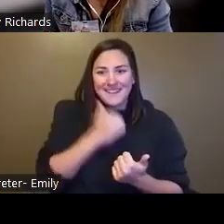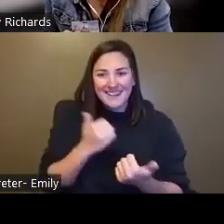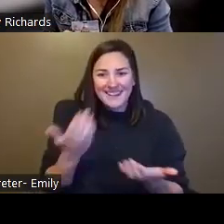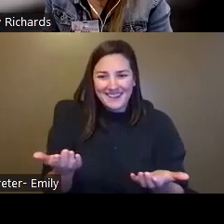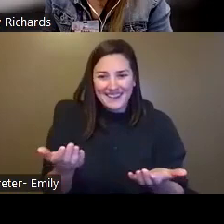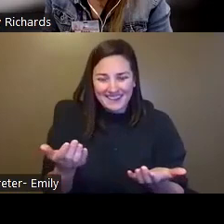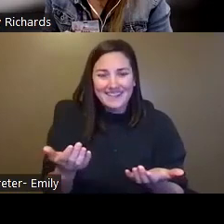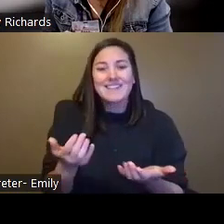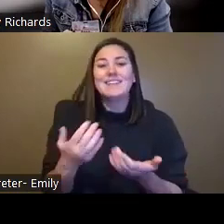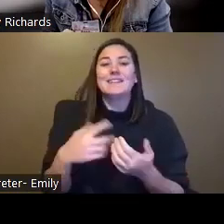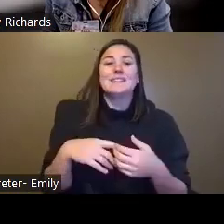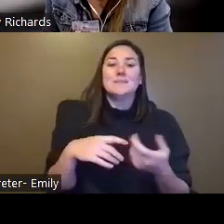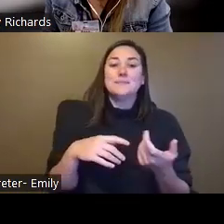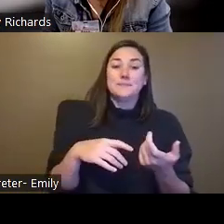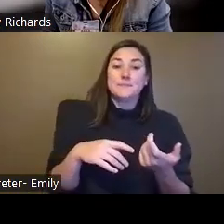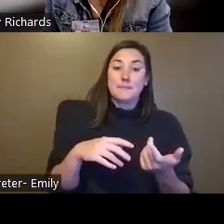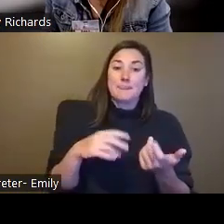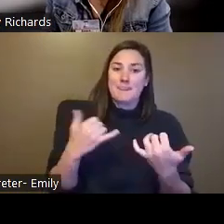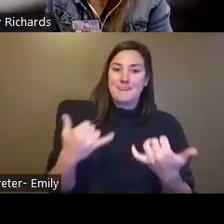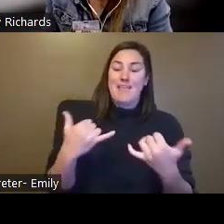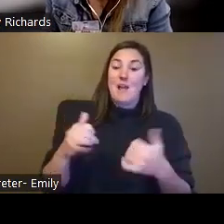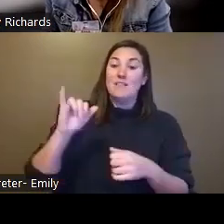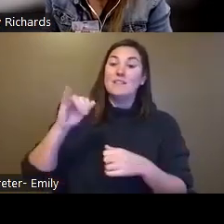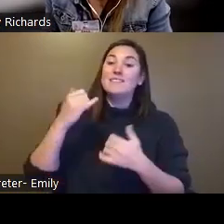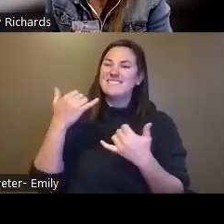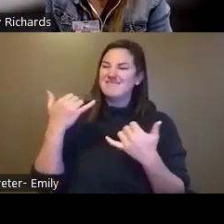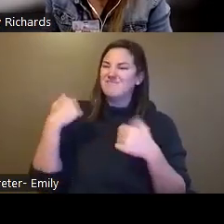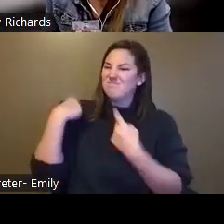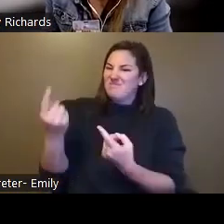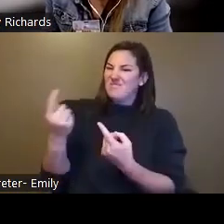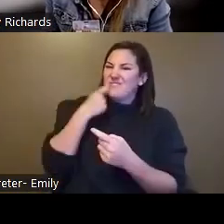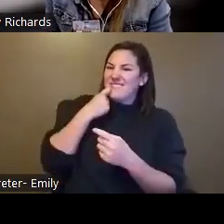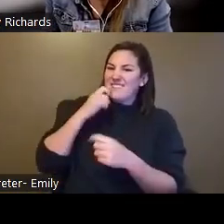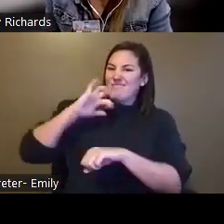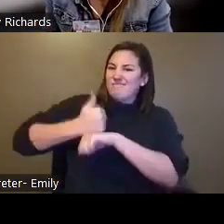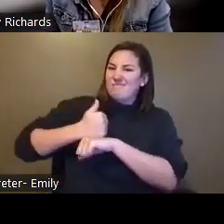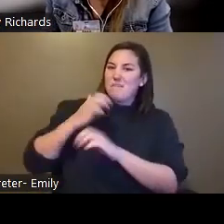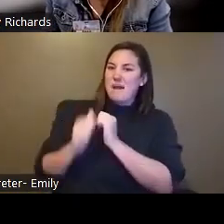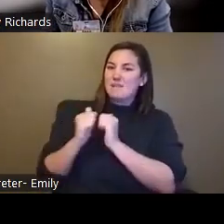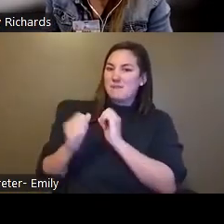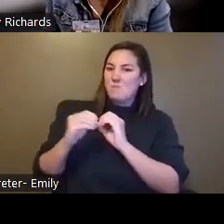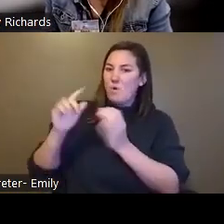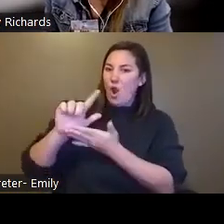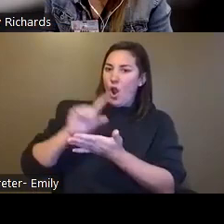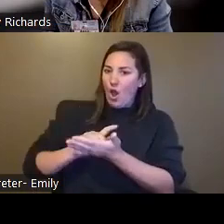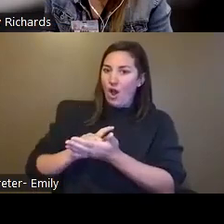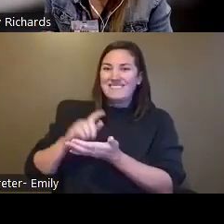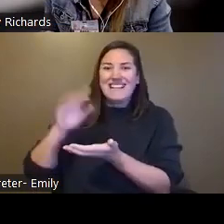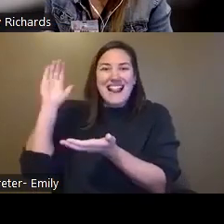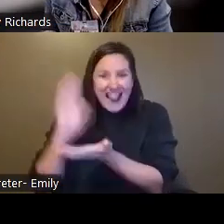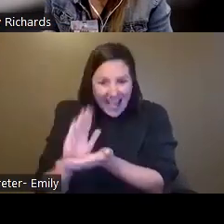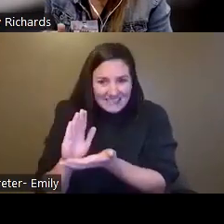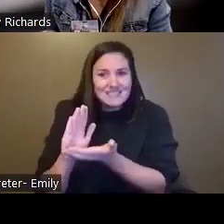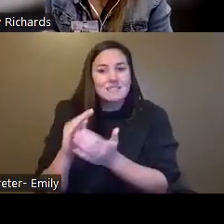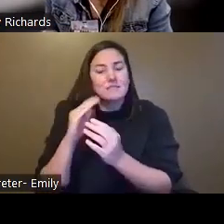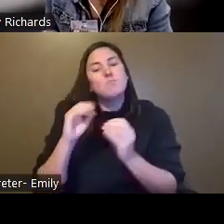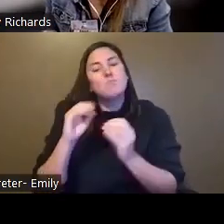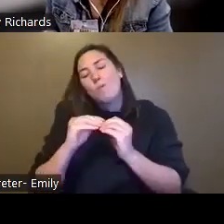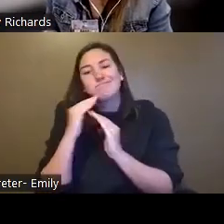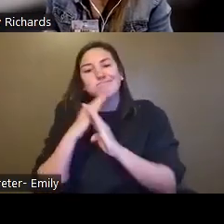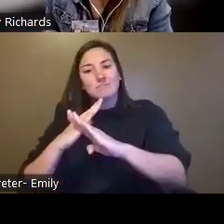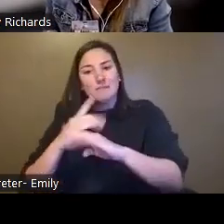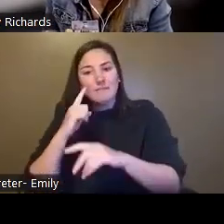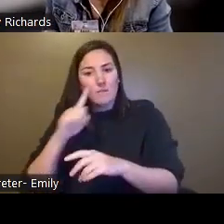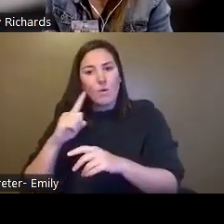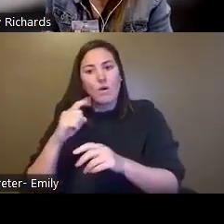And there's been youth marketing laws since, which have absolutely helped with this issue. A couple of interesting things popped up during